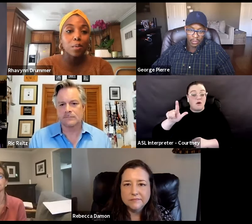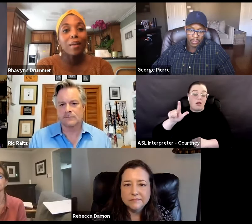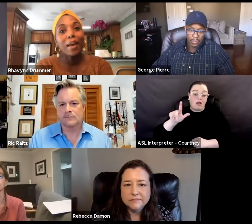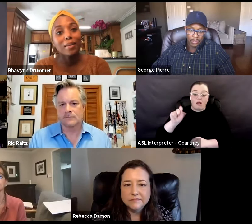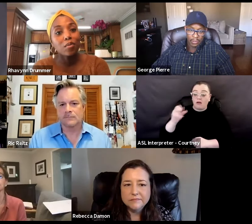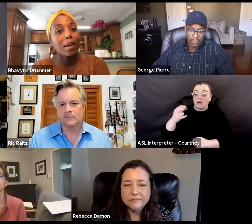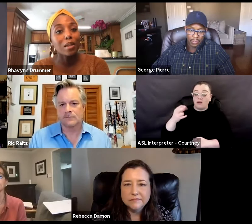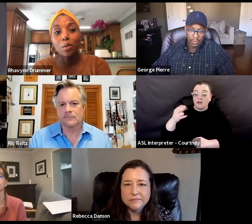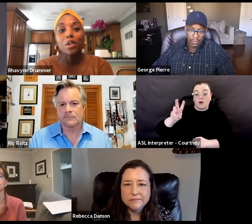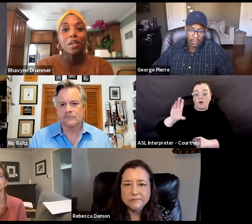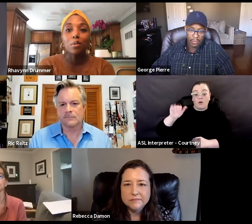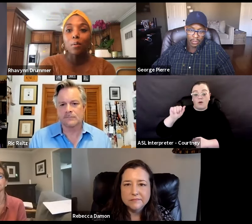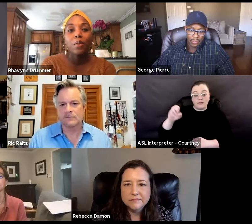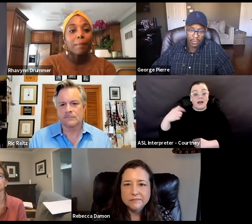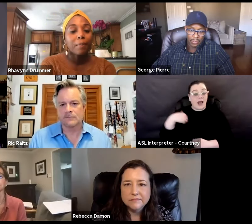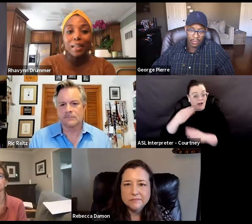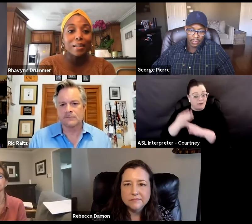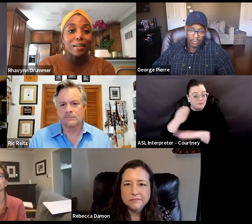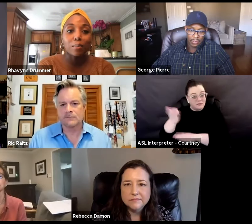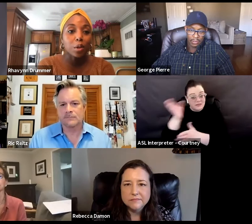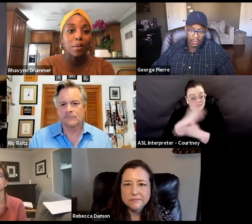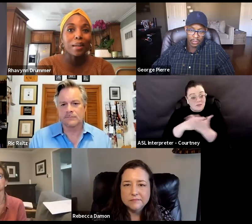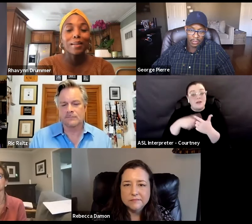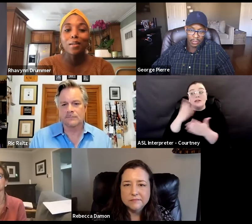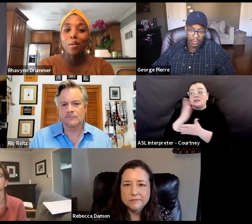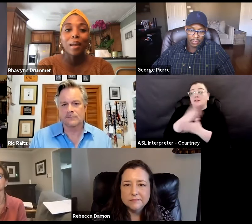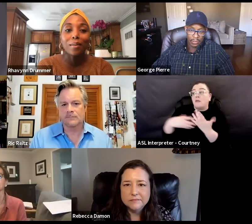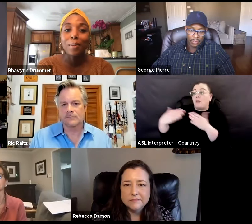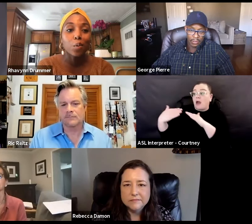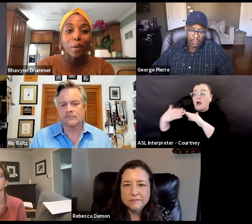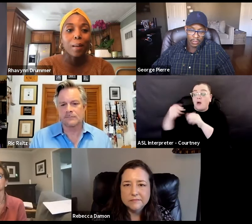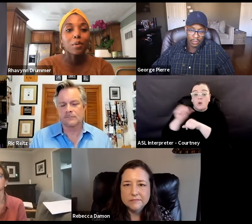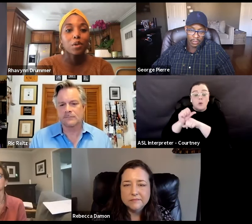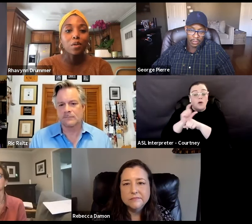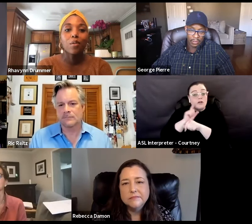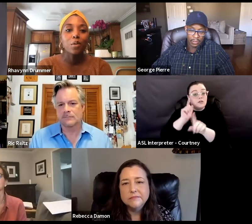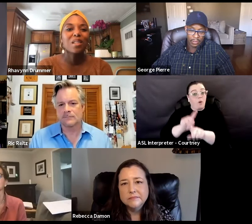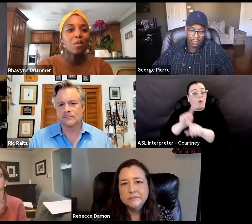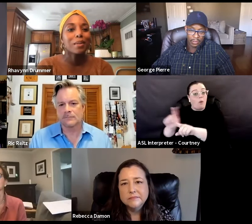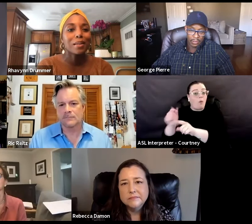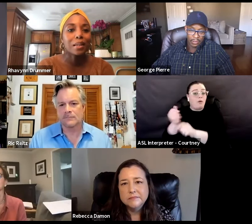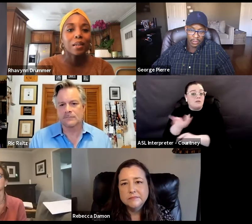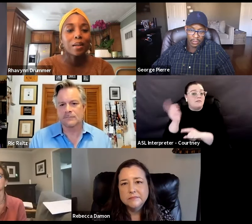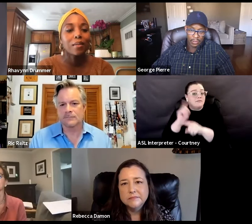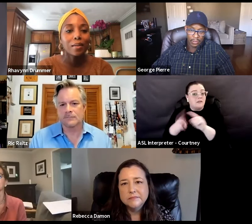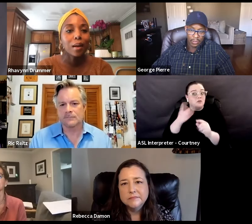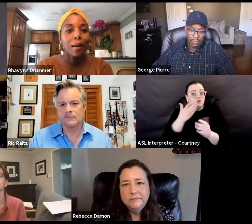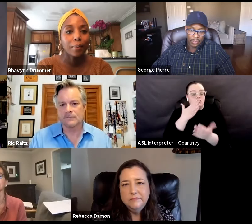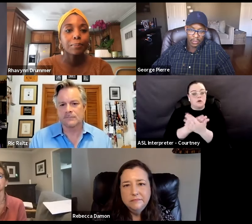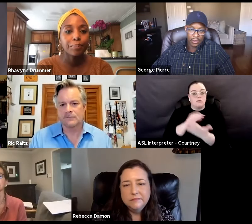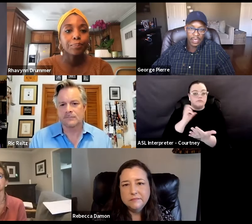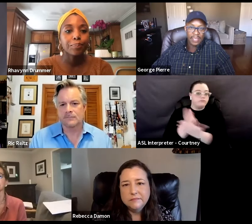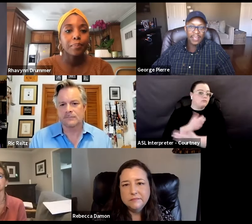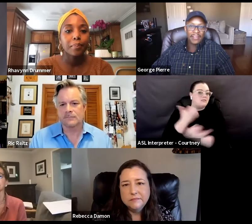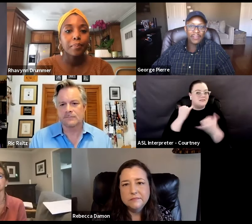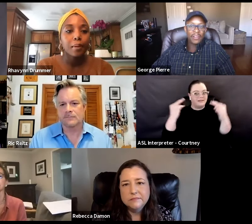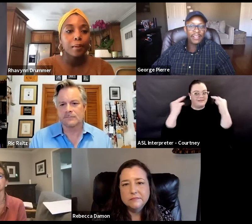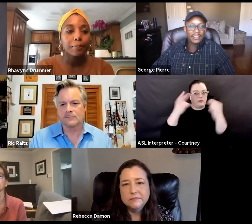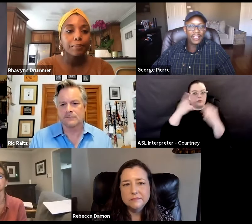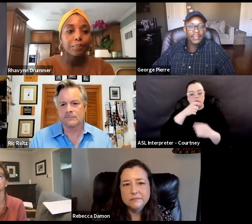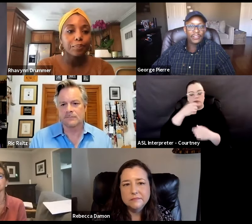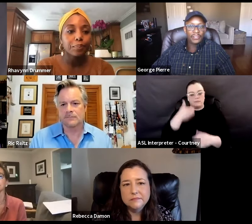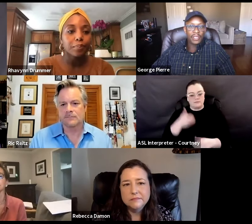submitted to it. I've had some of my associates who've attended some showcases, so that could be a great opportunity for you to still be seen in this time. I think